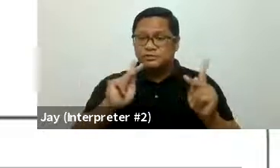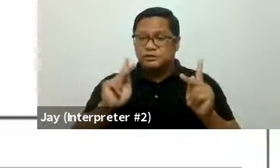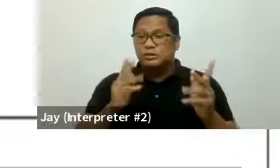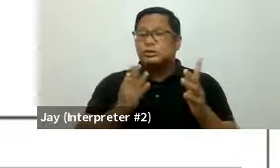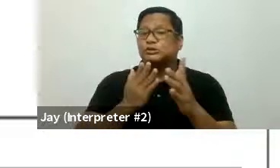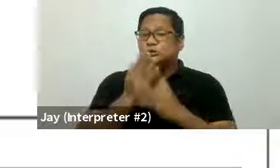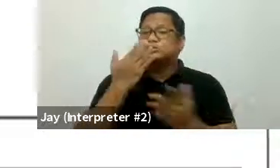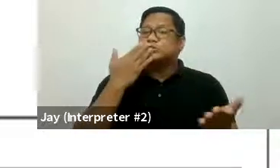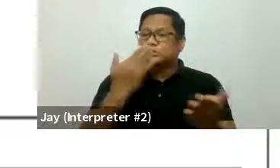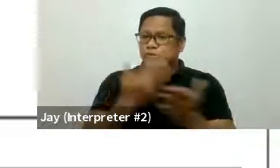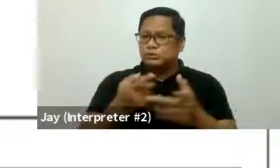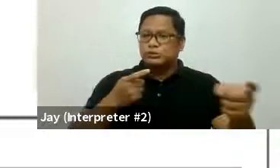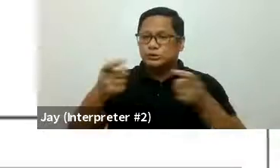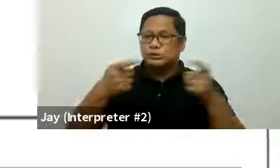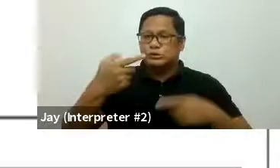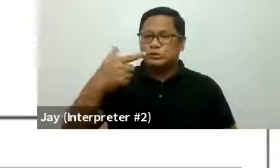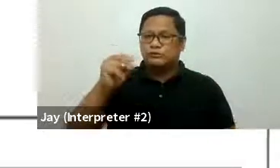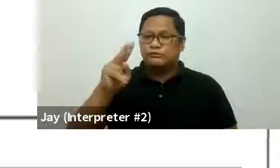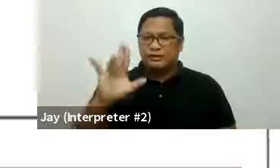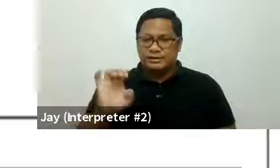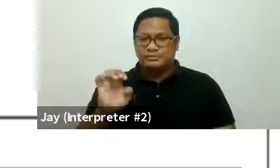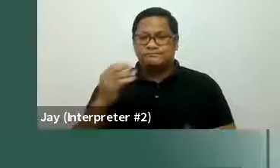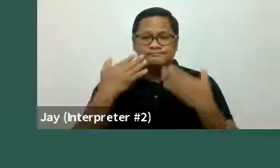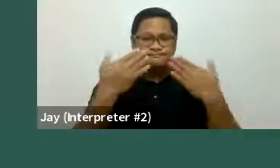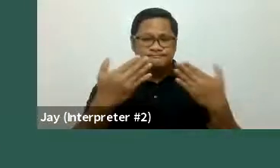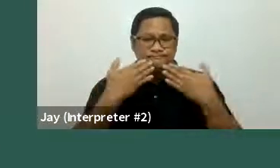good governance. Thank you very much.